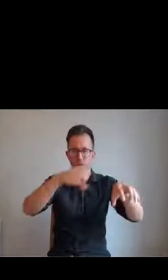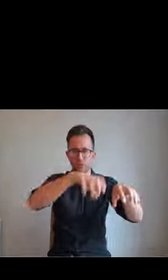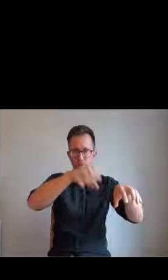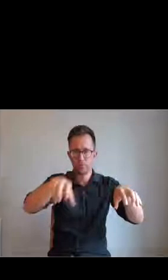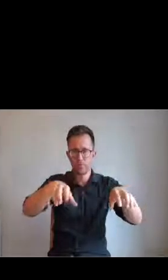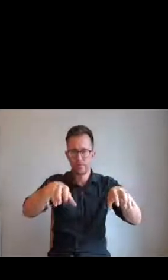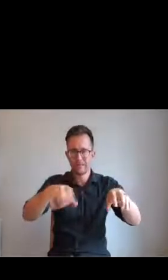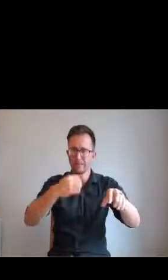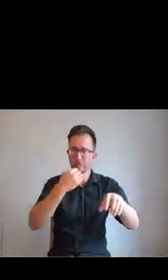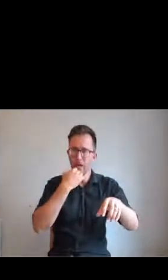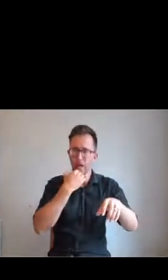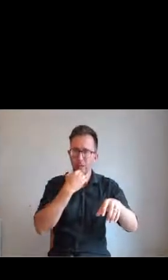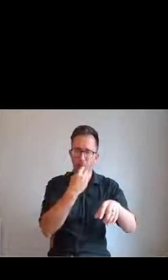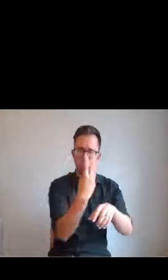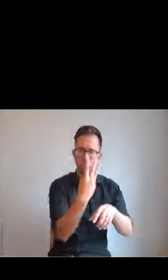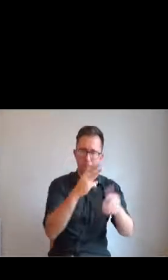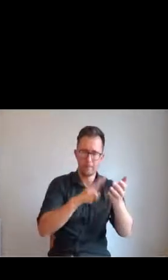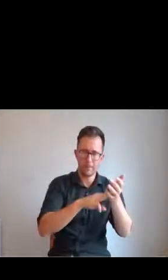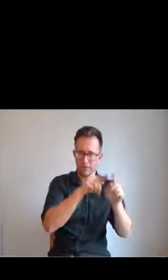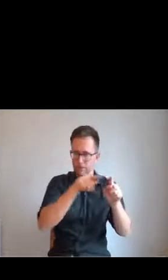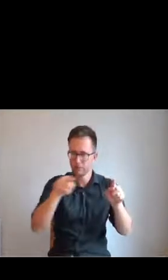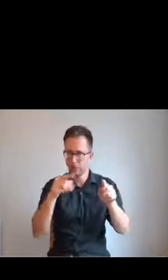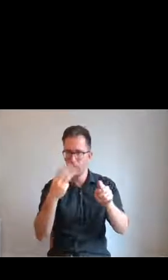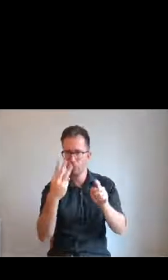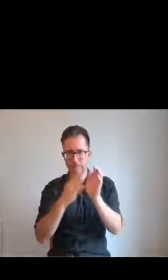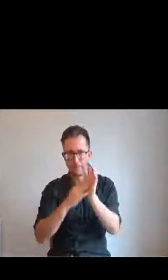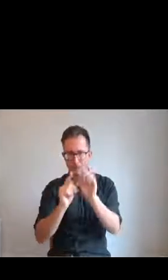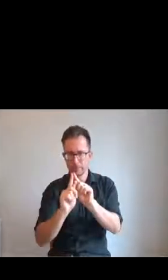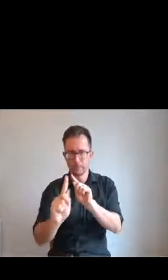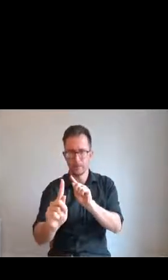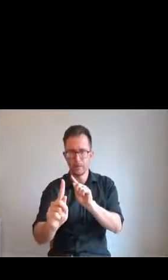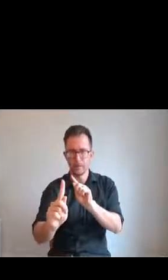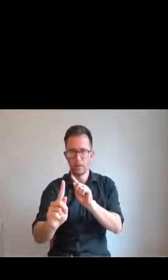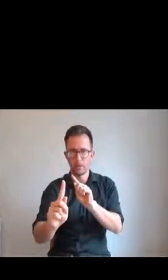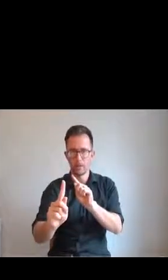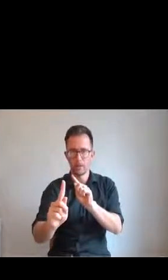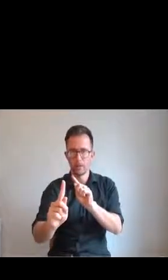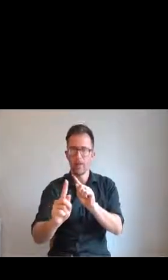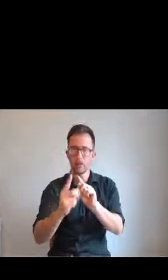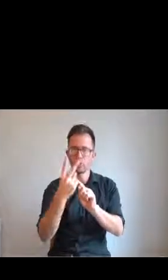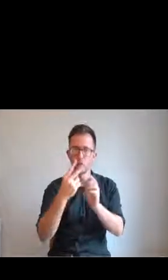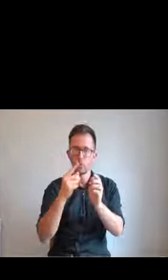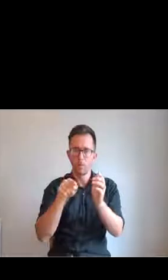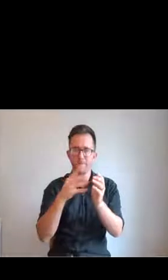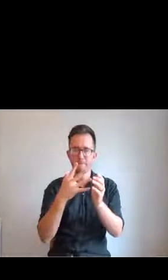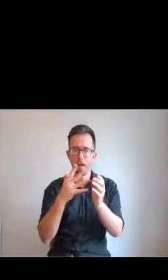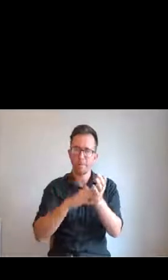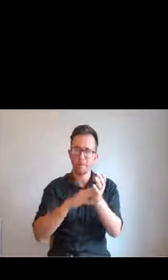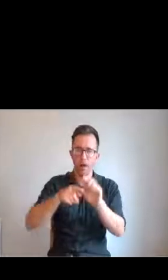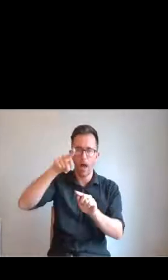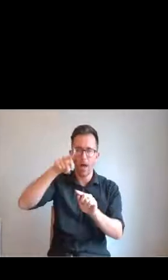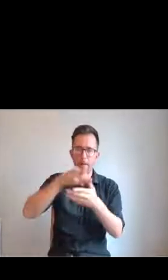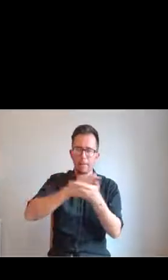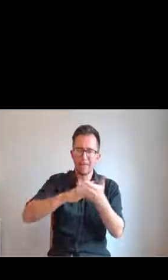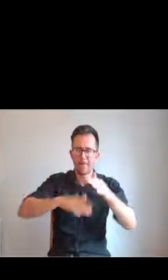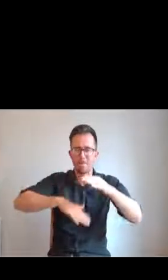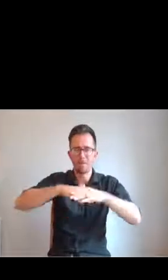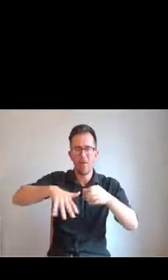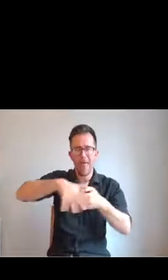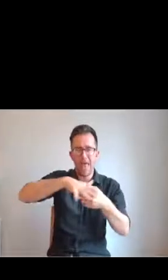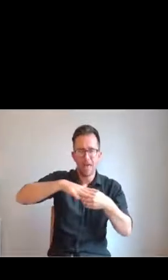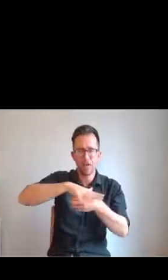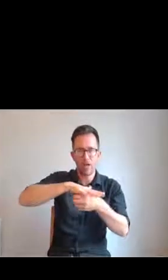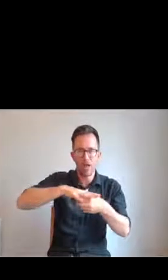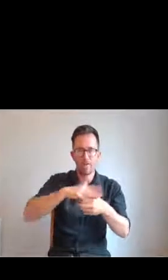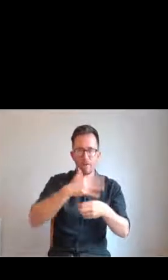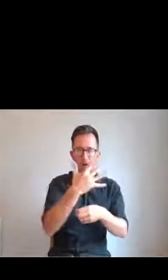metres by 3 metres in size, with a total area of 5 metres by 4 metres. If you'd like to know the specific